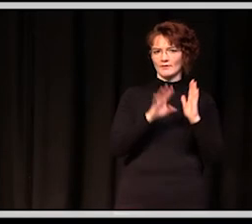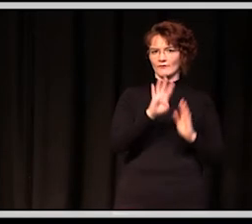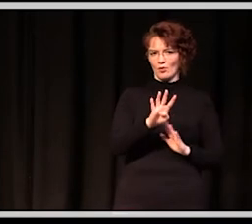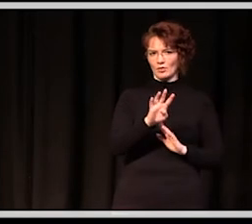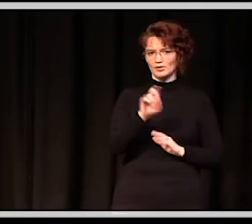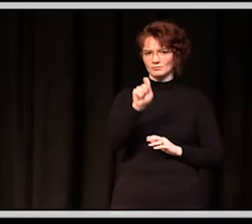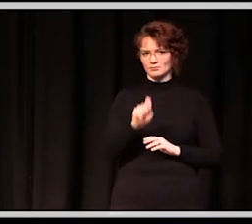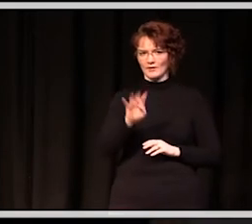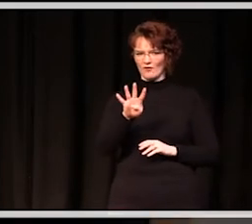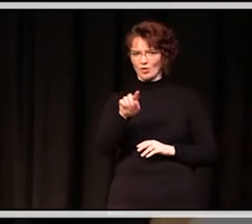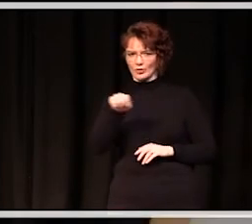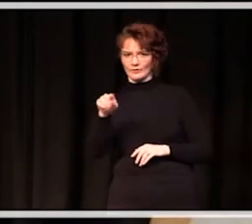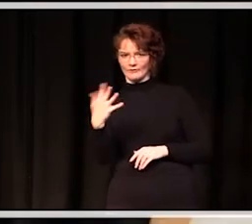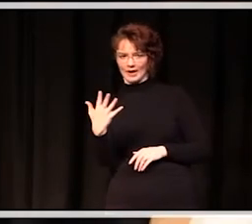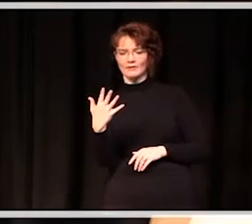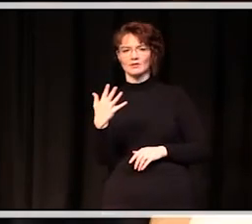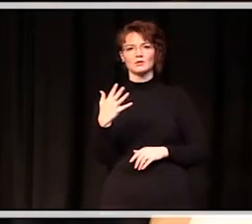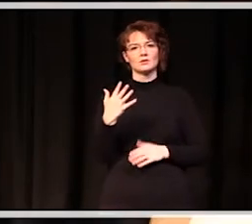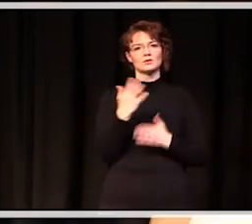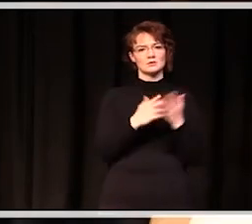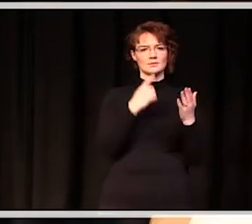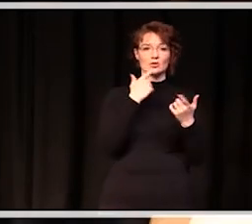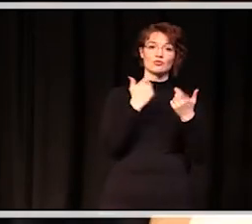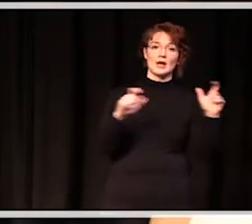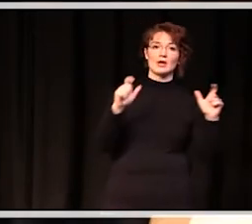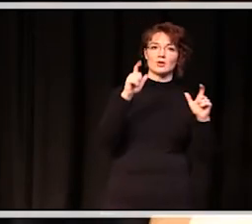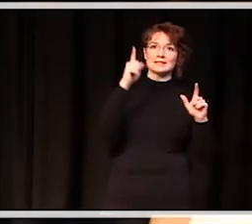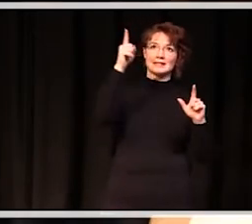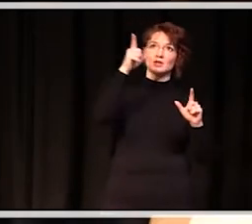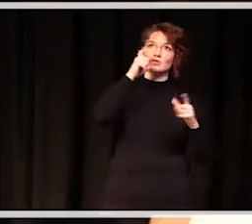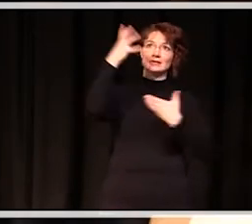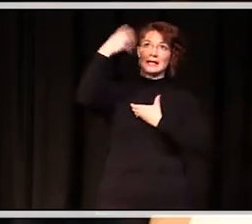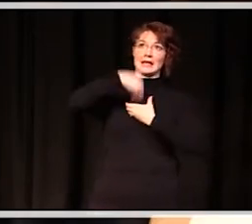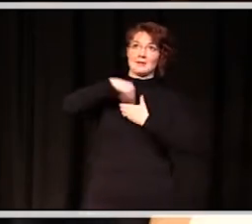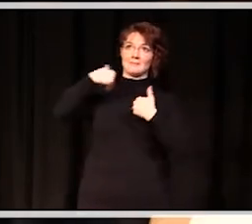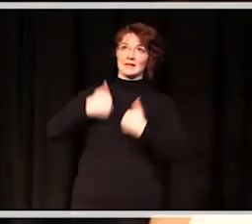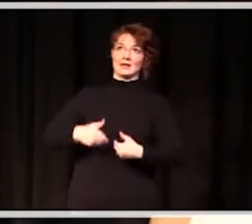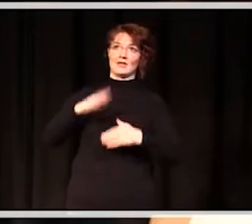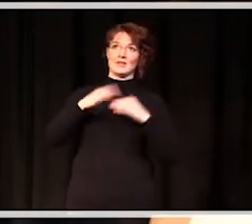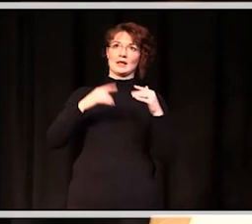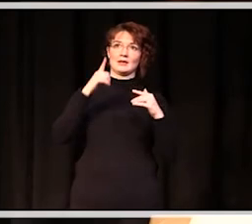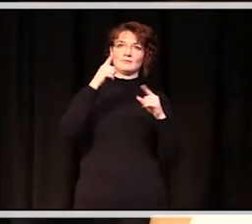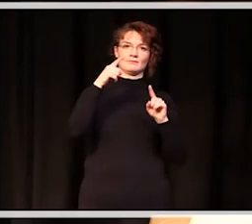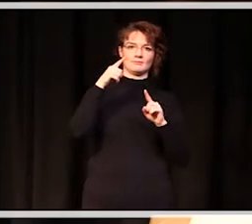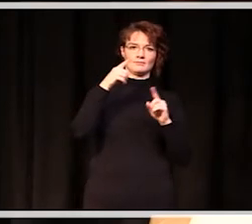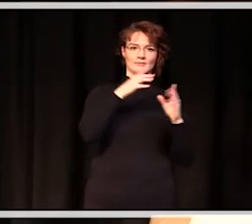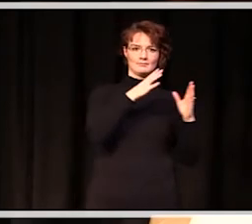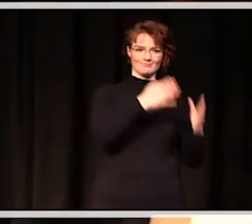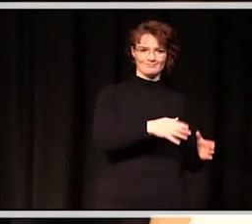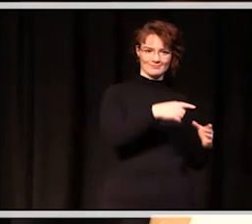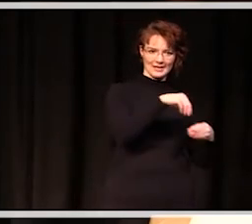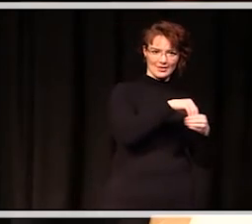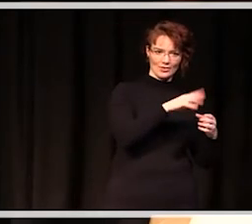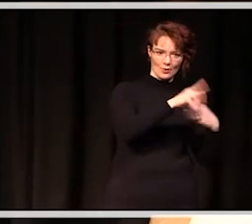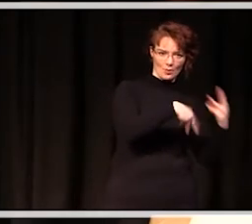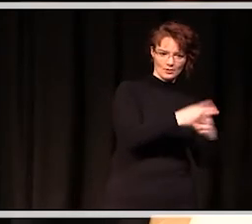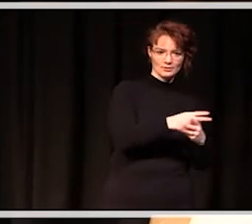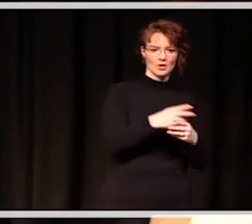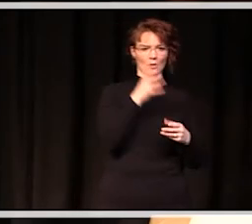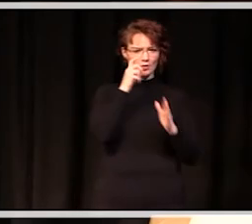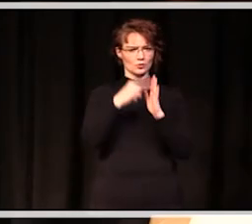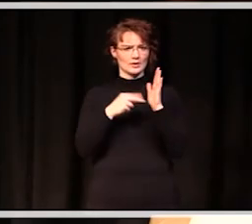4 to 5. Some of your translations, you'll say, well, greater is he that's in me than he that's in the world. Let me read that passage for us from 1 John chapter